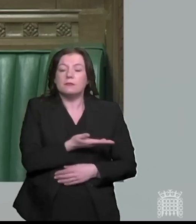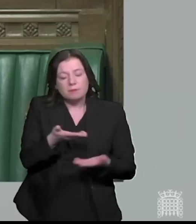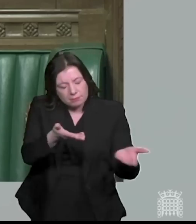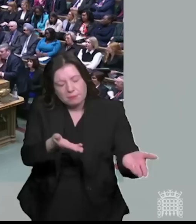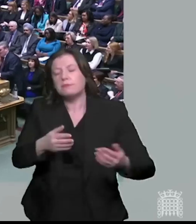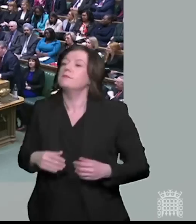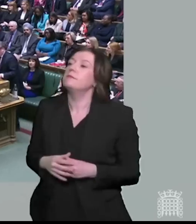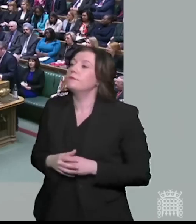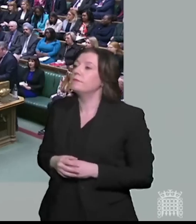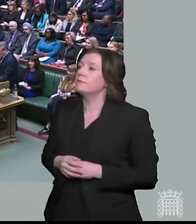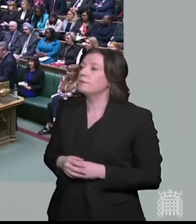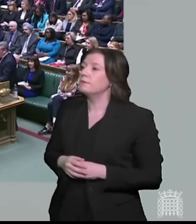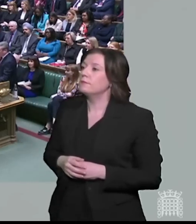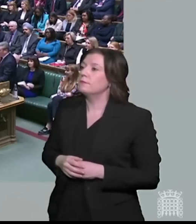Sir.